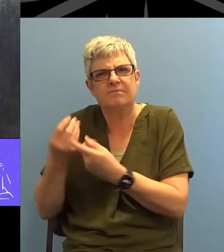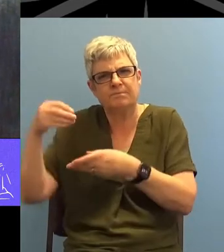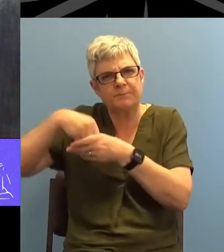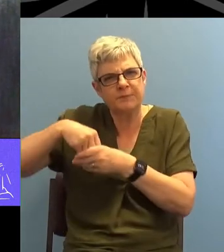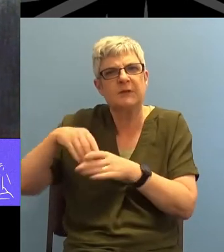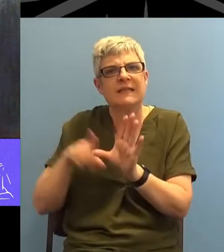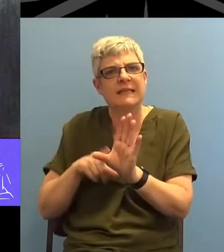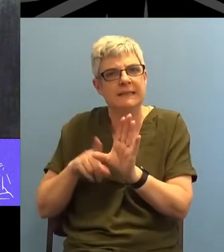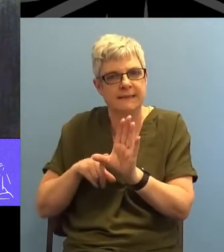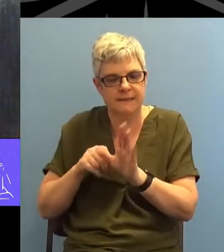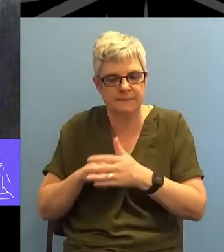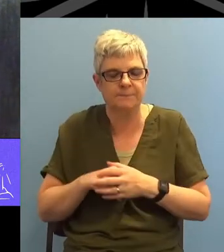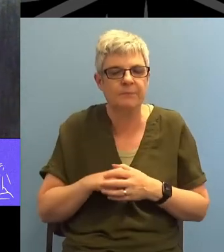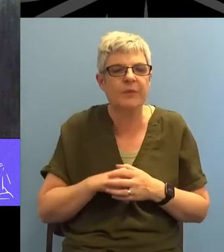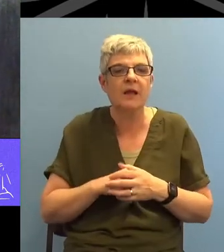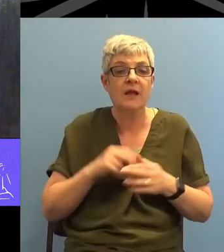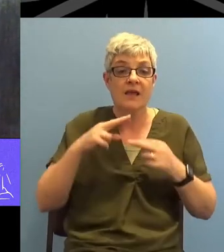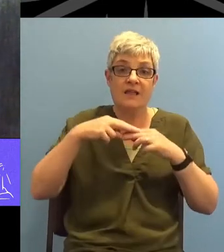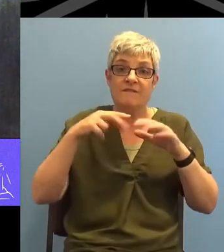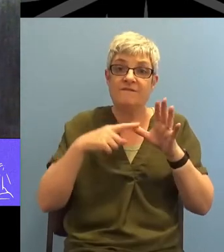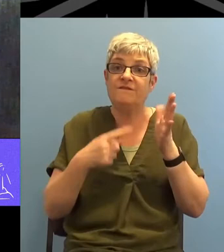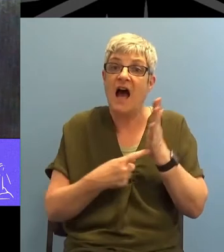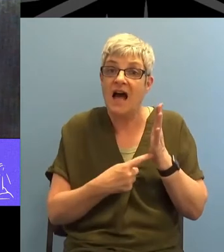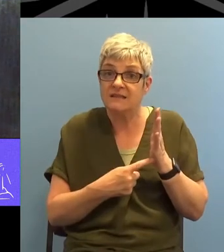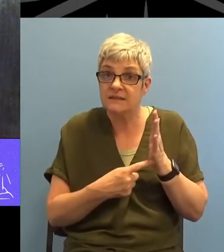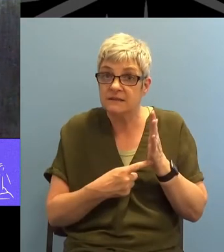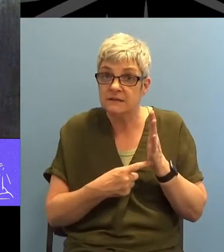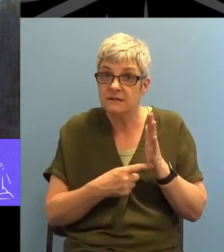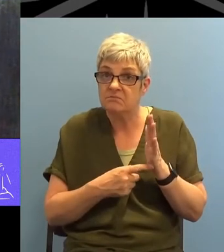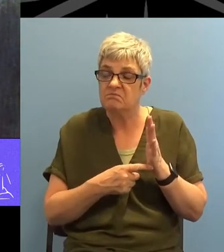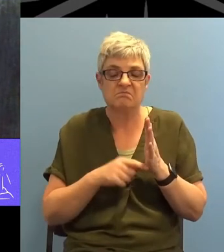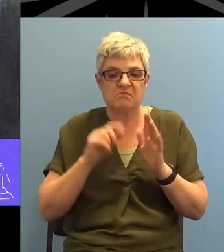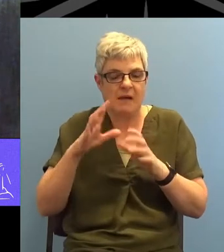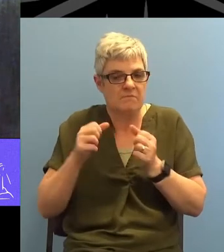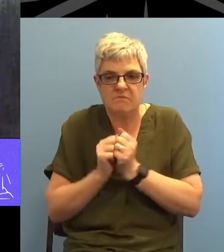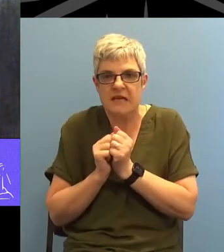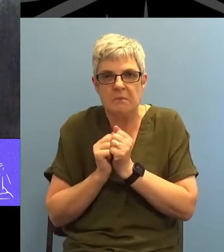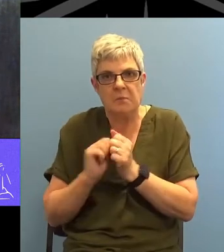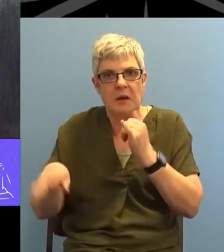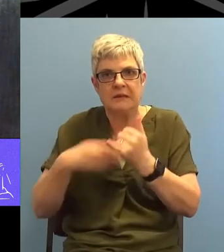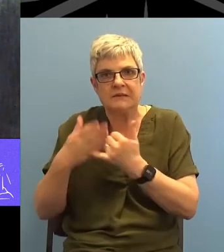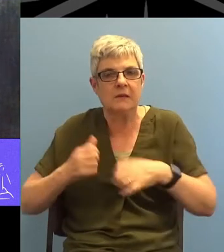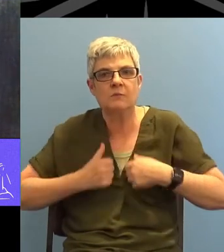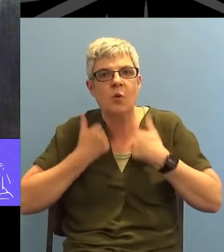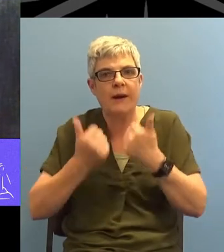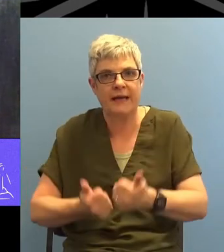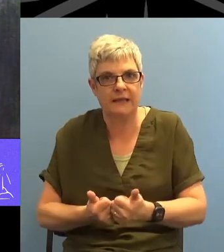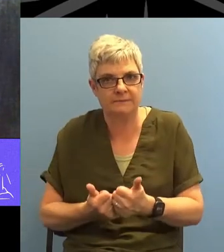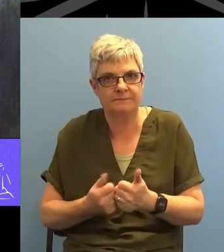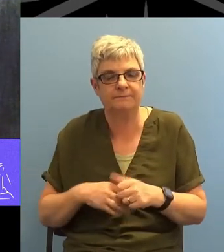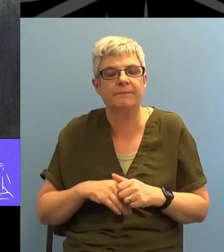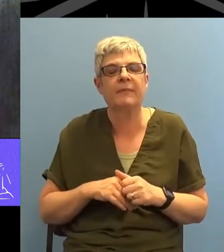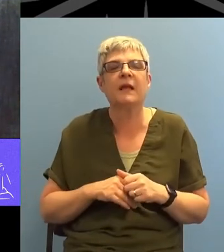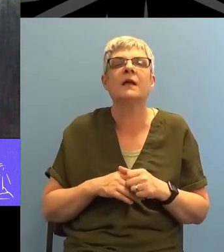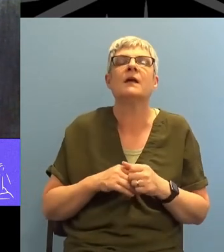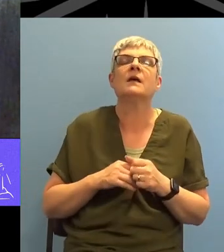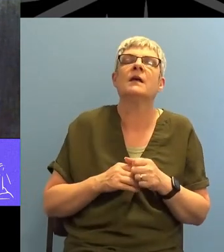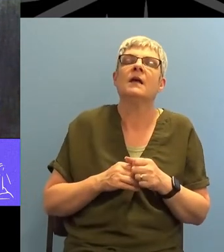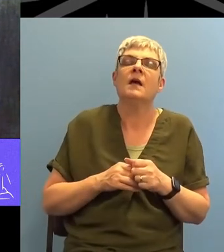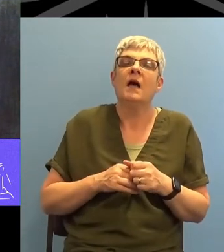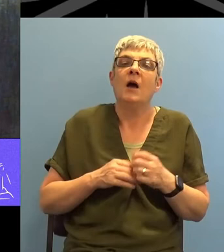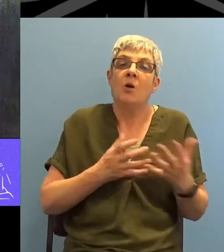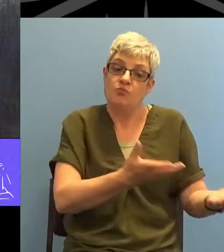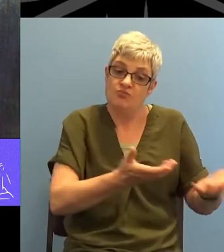yeast. The fat of my festival offerings must not be kept until morning. Bring the best of the